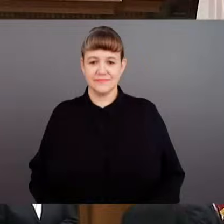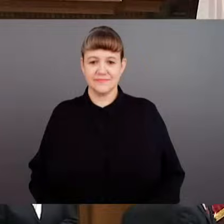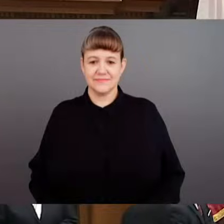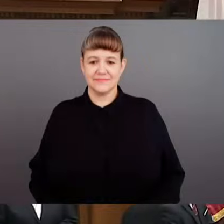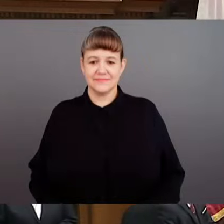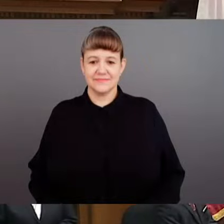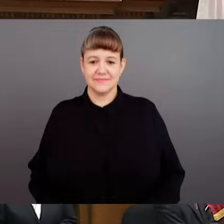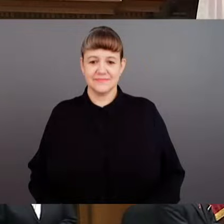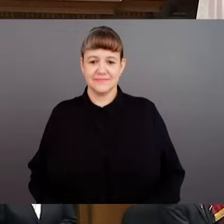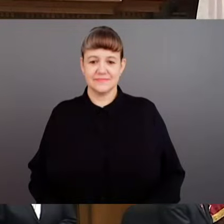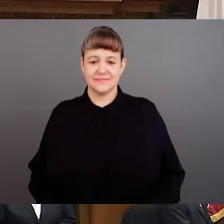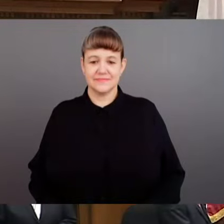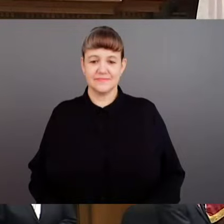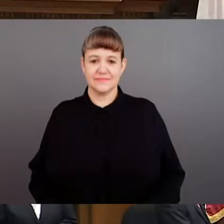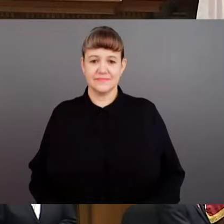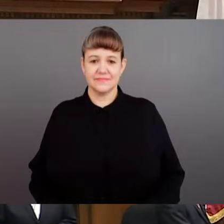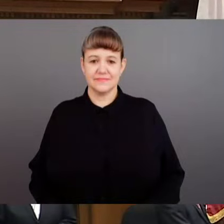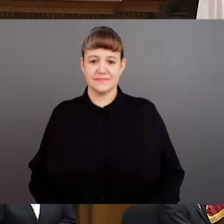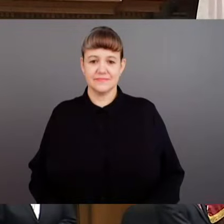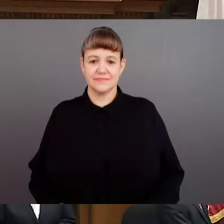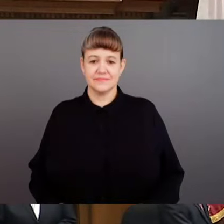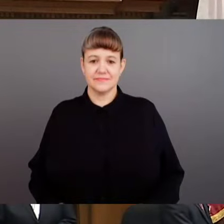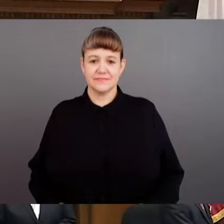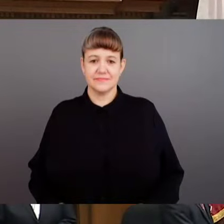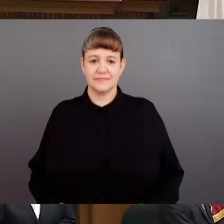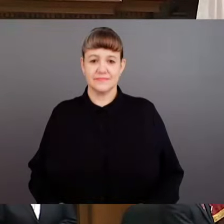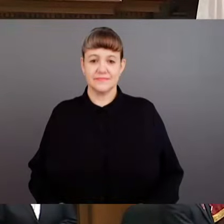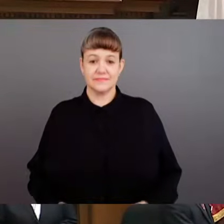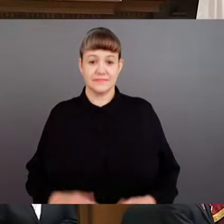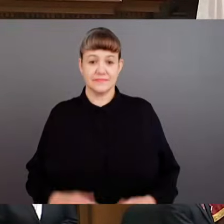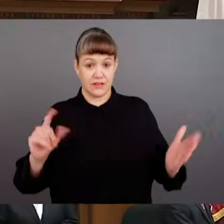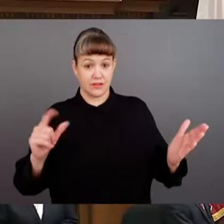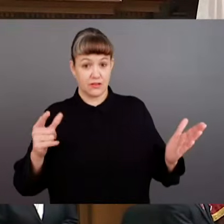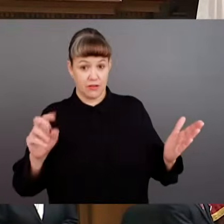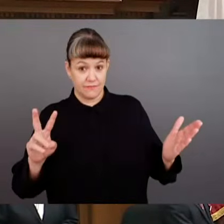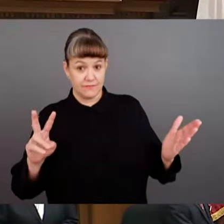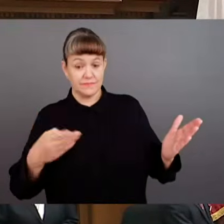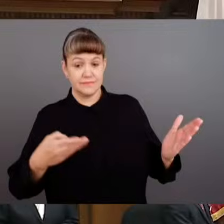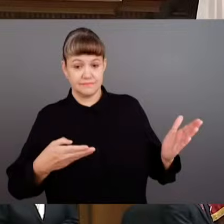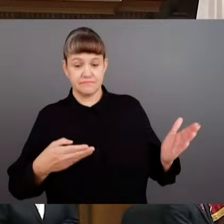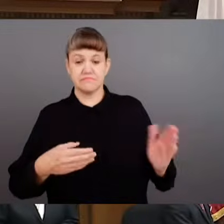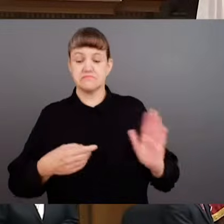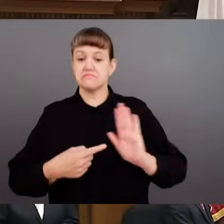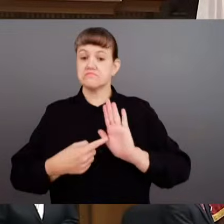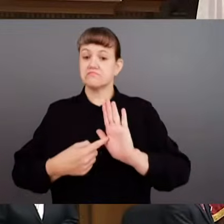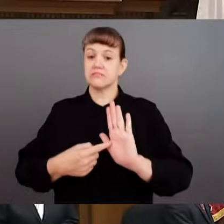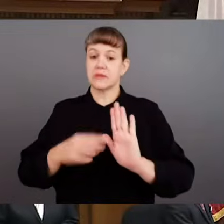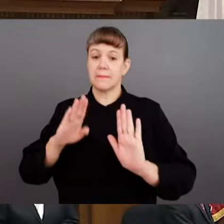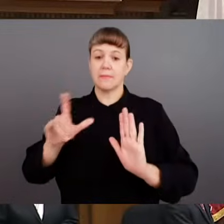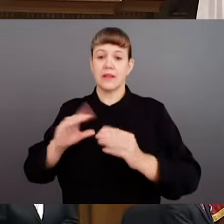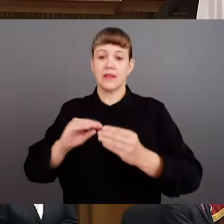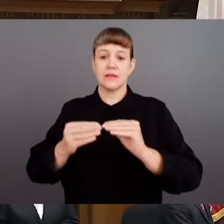Her Honor, the Lieutenant Governor transfers here with Bill number 26, Vancouver Charter Amendment Act